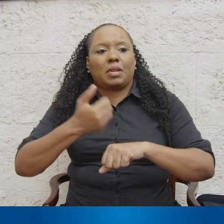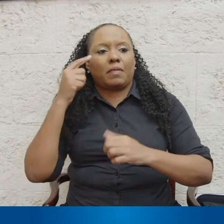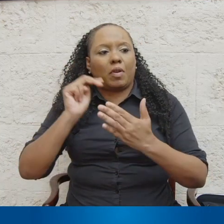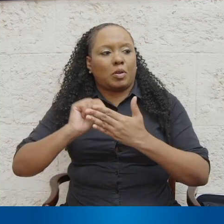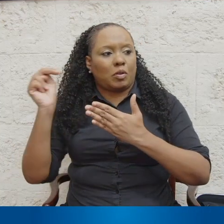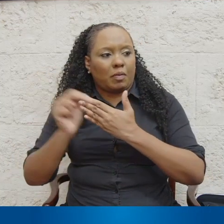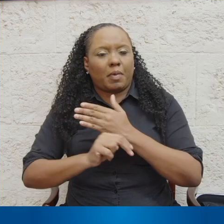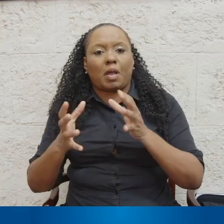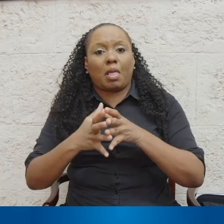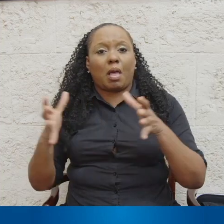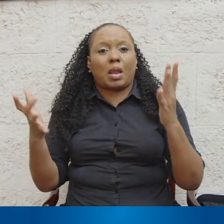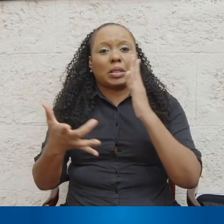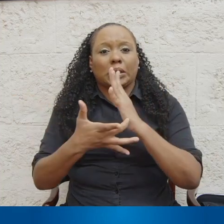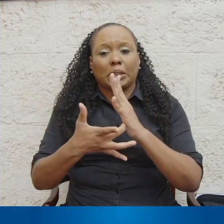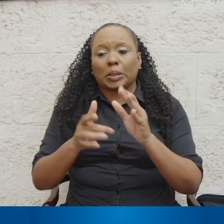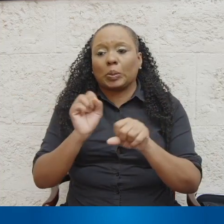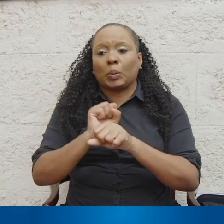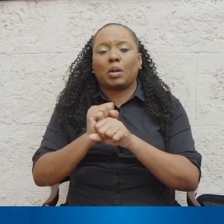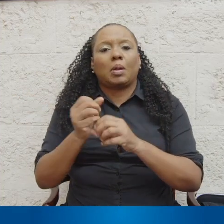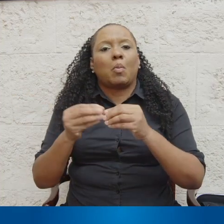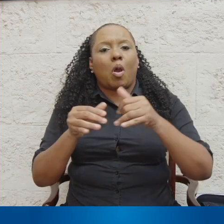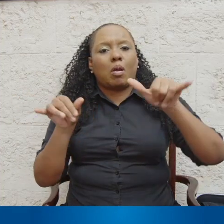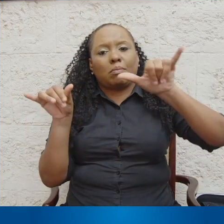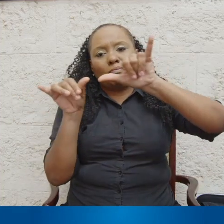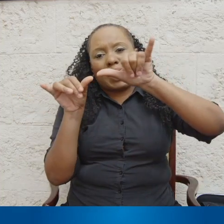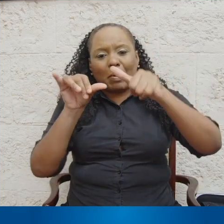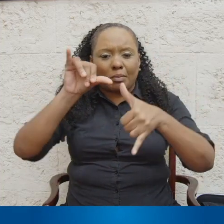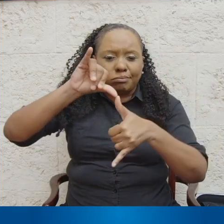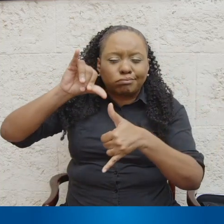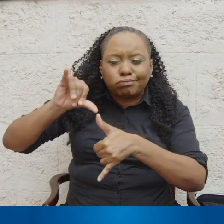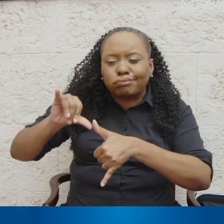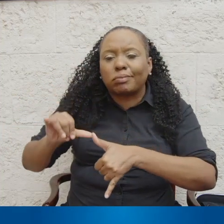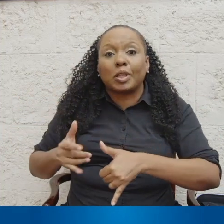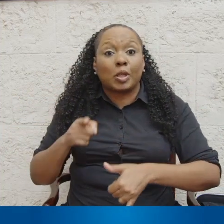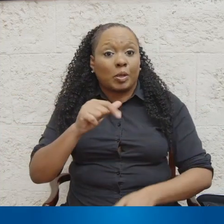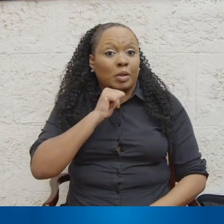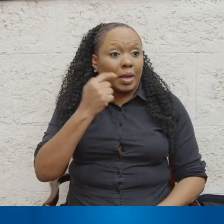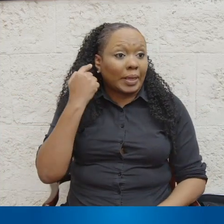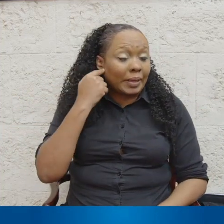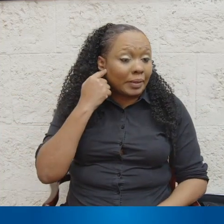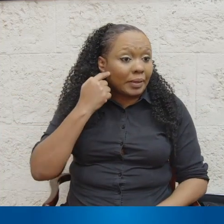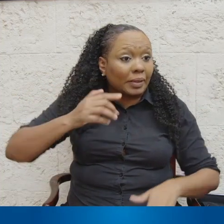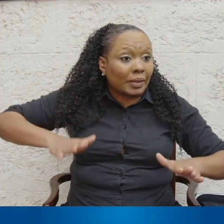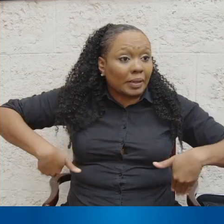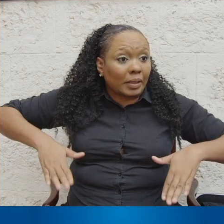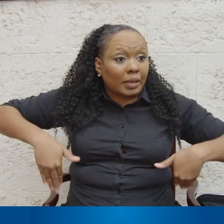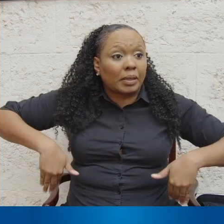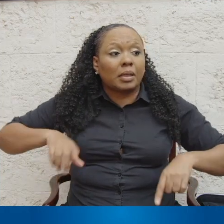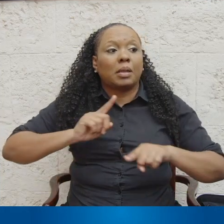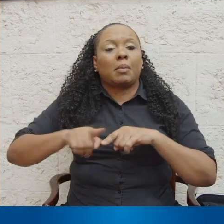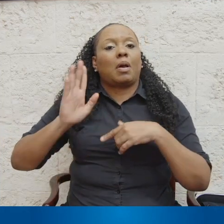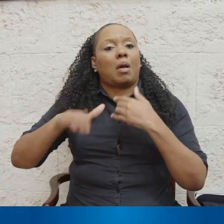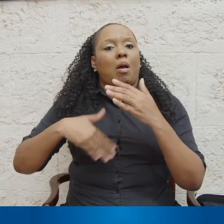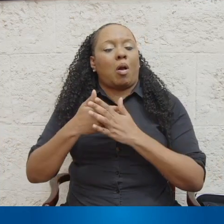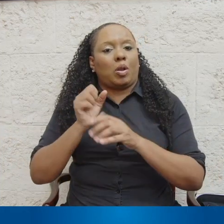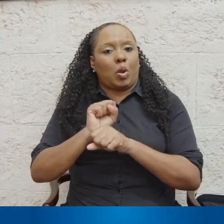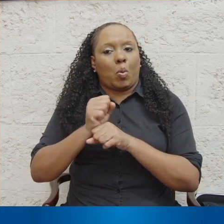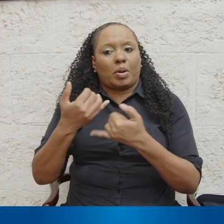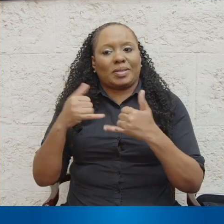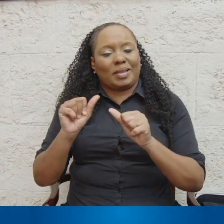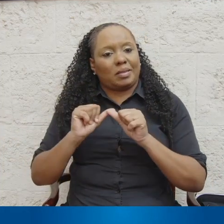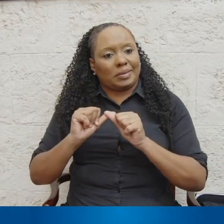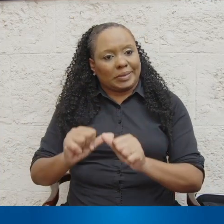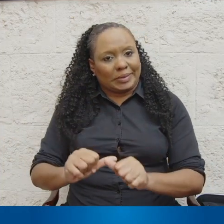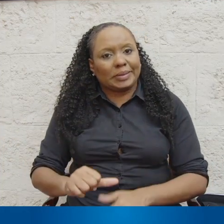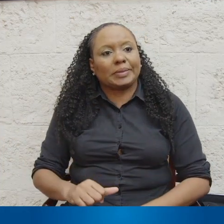the site and additional measurements, etc. So even though you haven't heard anything, all of that work is still ongoing.